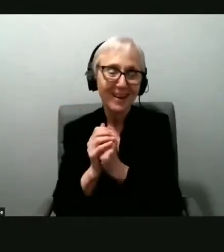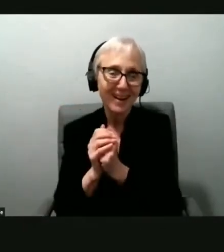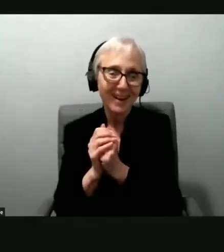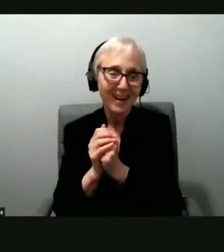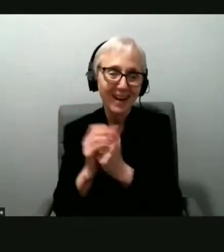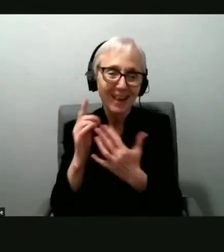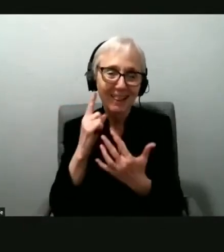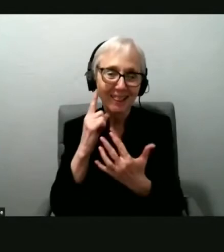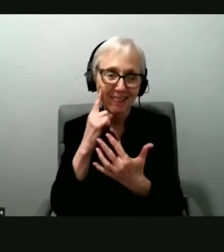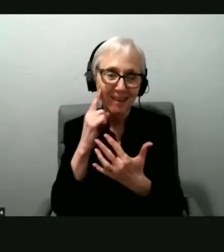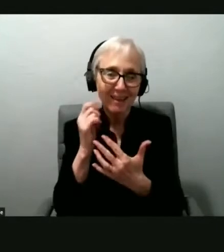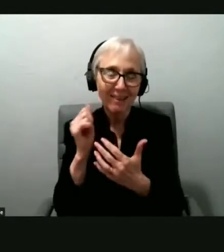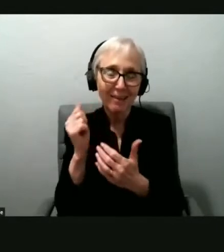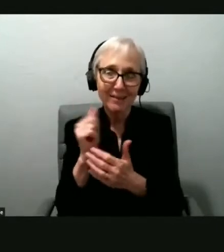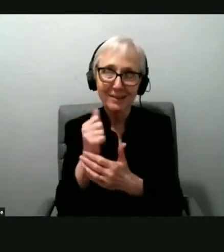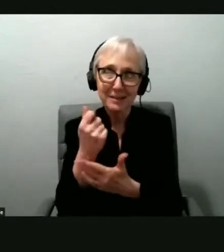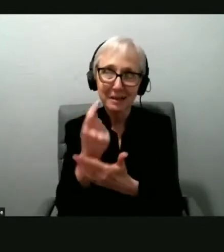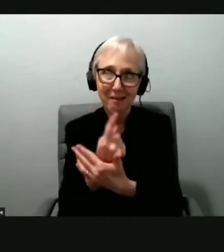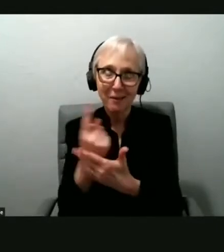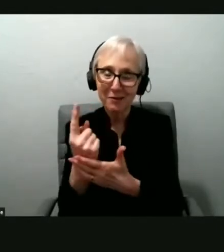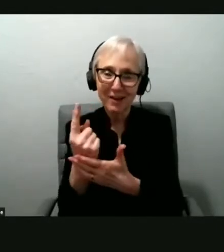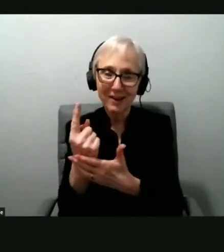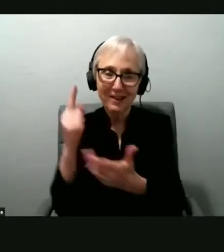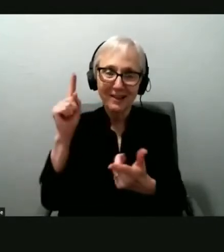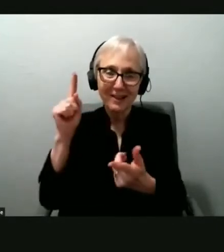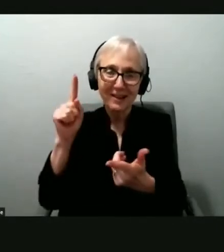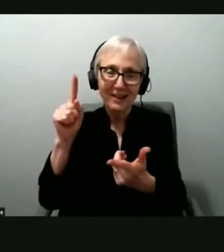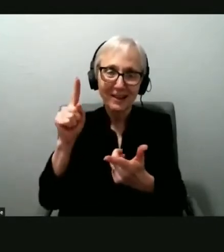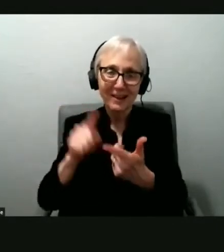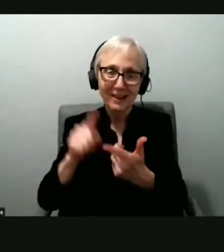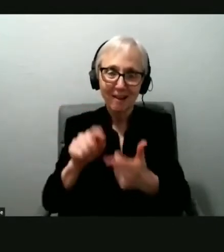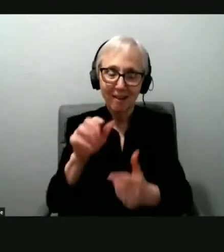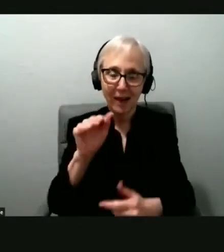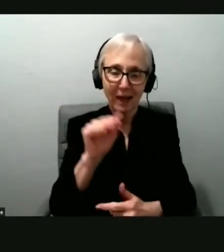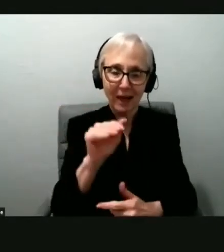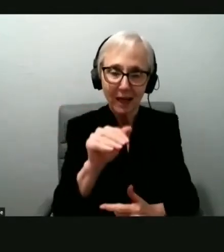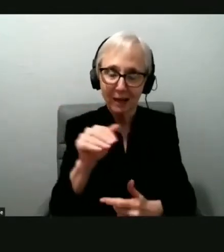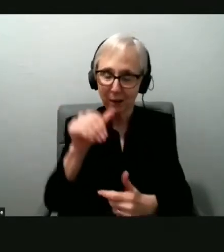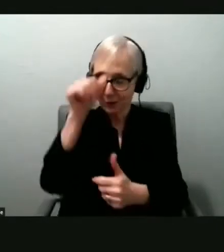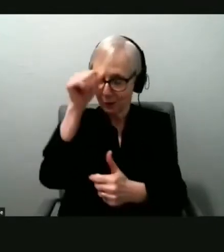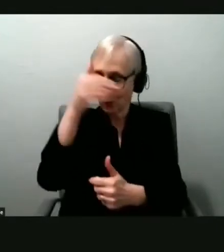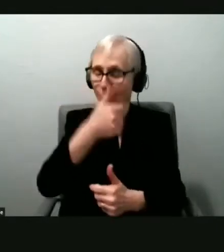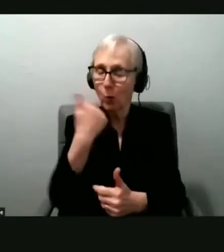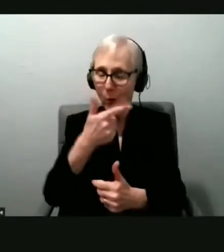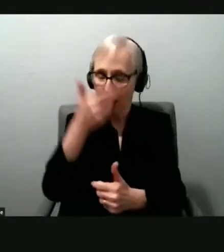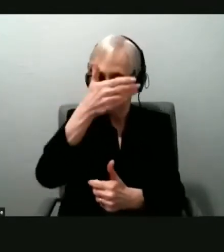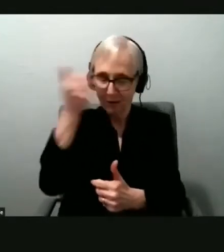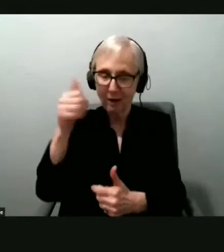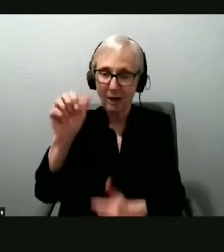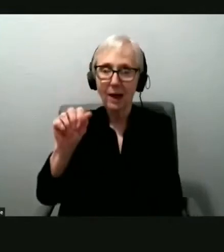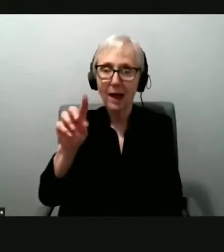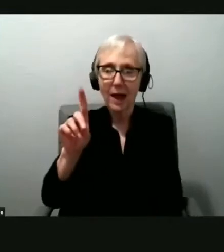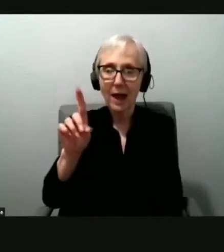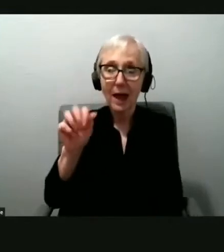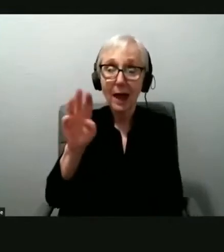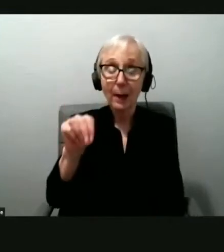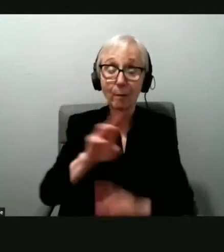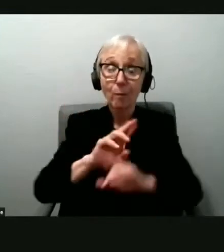I think that's everybody until I get nudged about who I forgot. So Adam, you